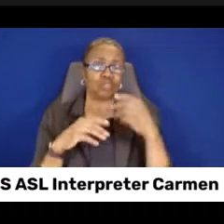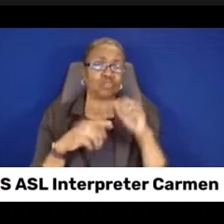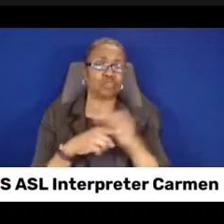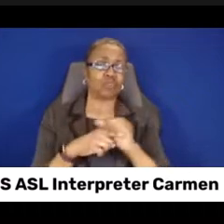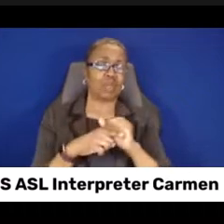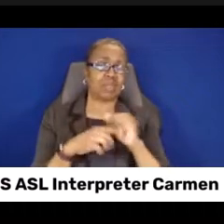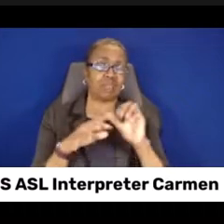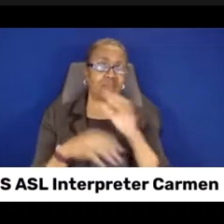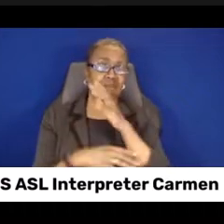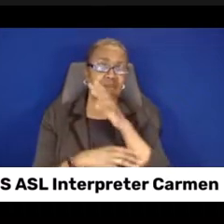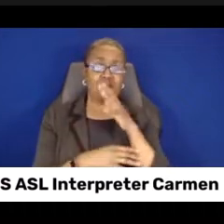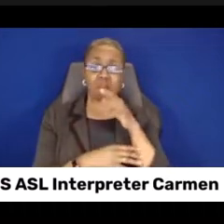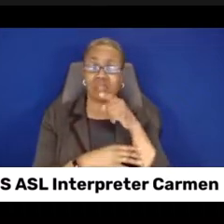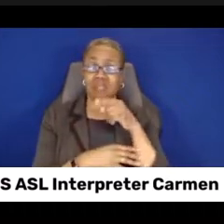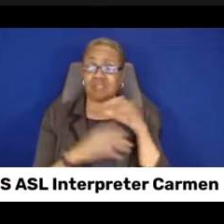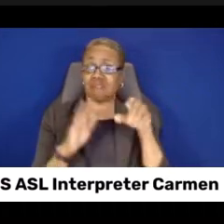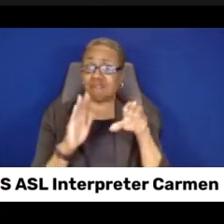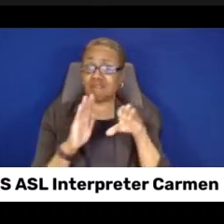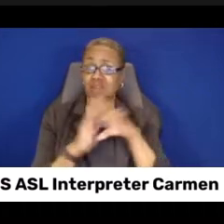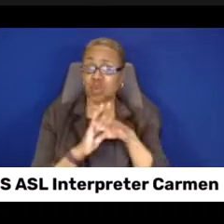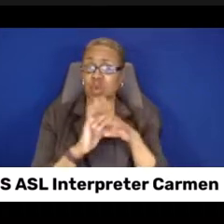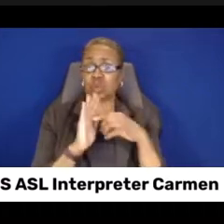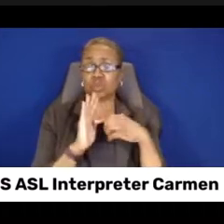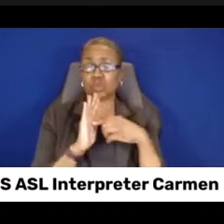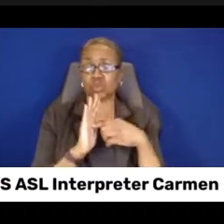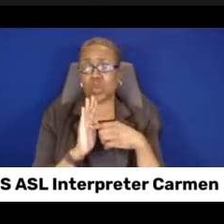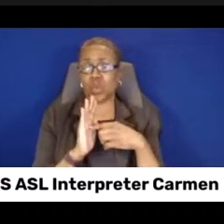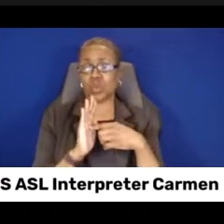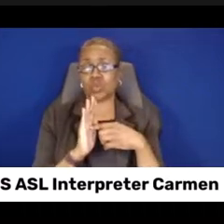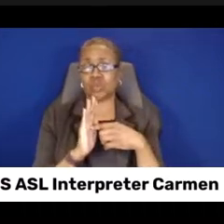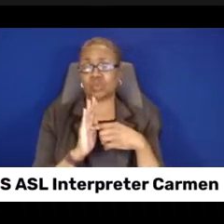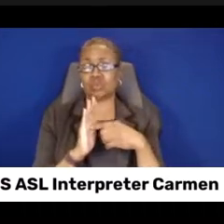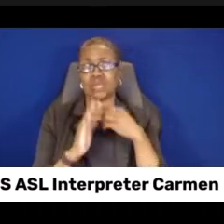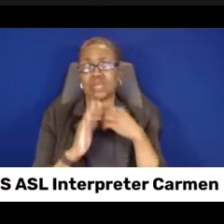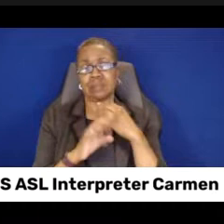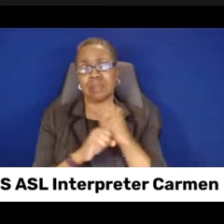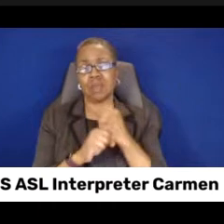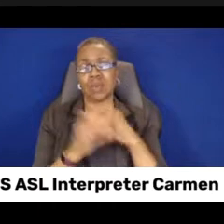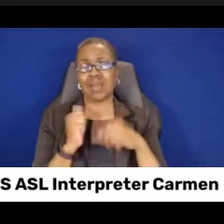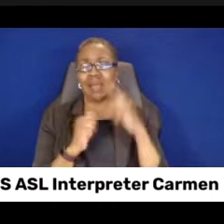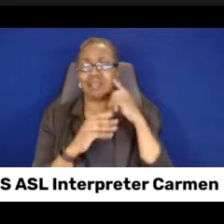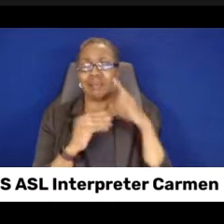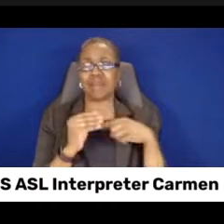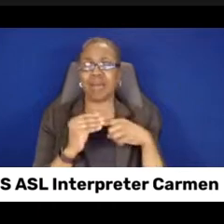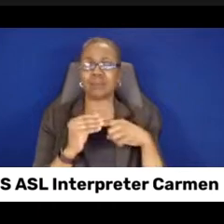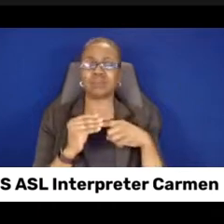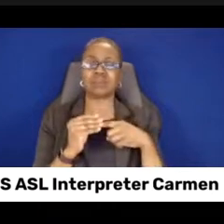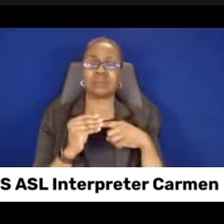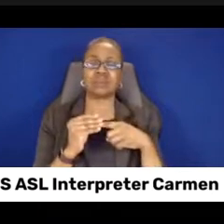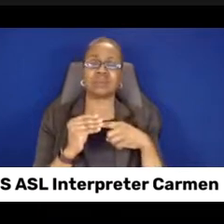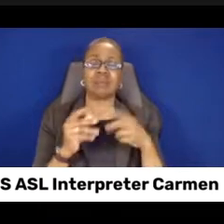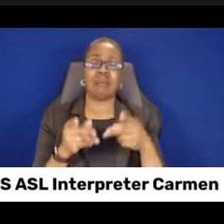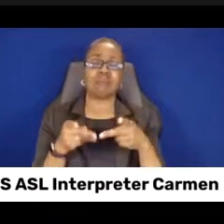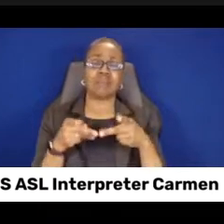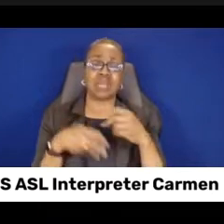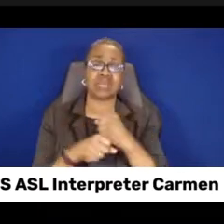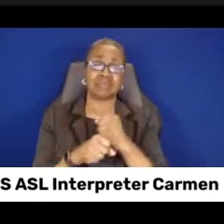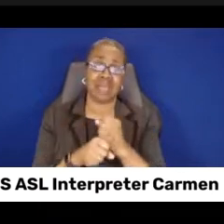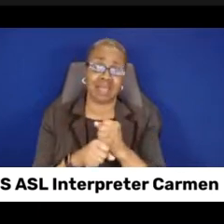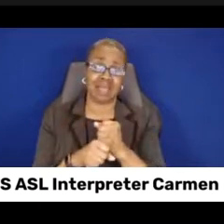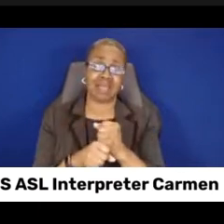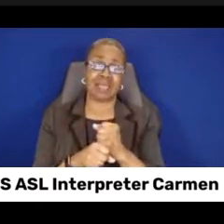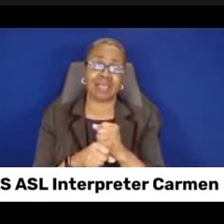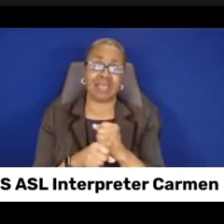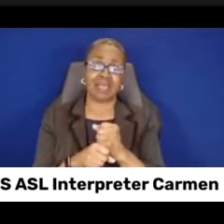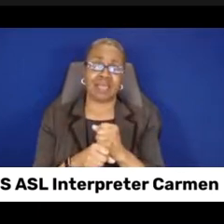this photograph really captures at least what I think about when I'm thinking about placemaking. So,